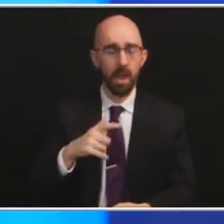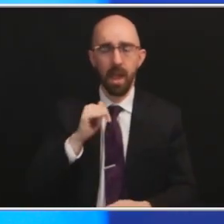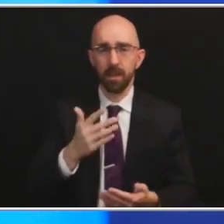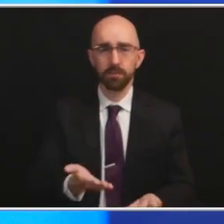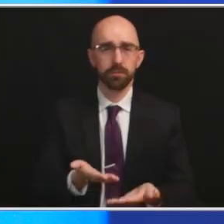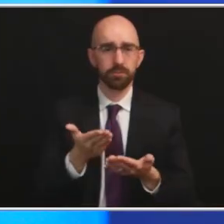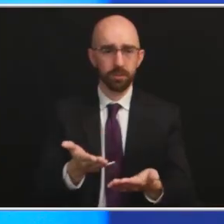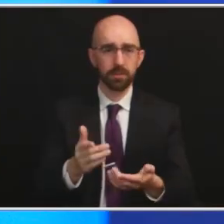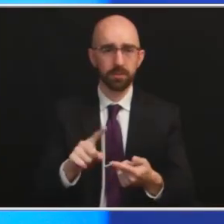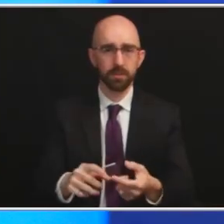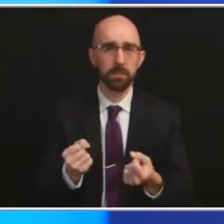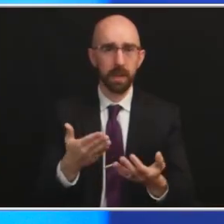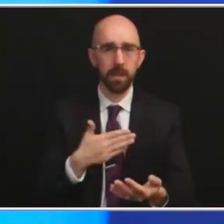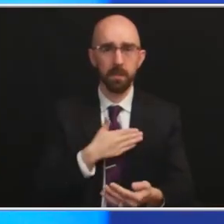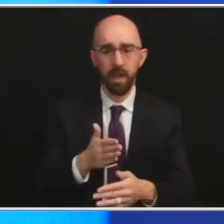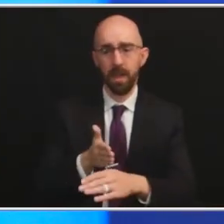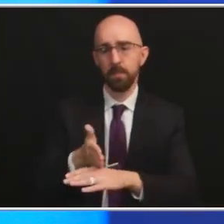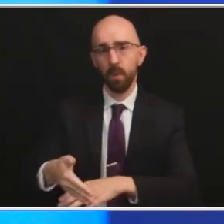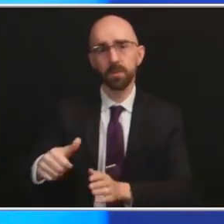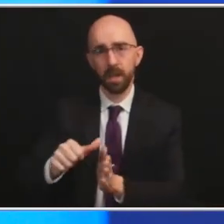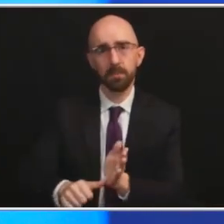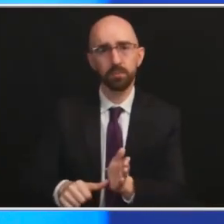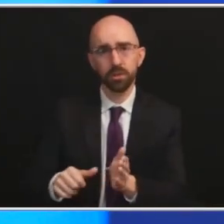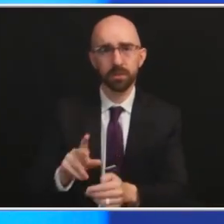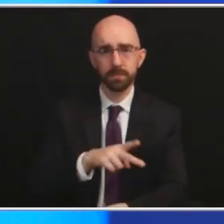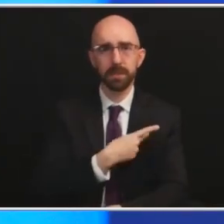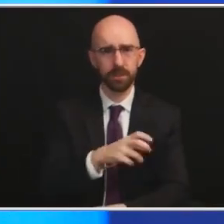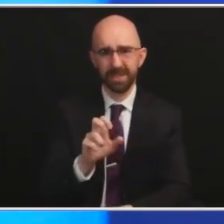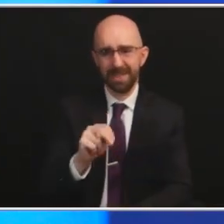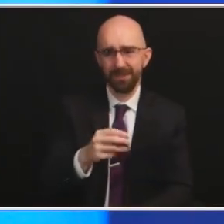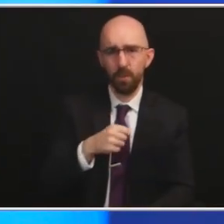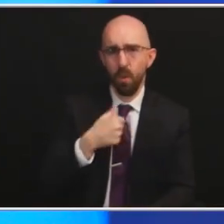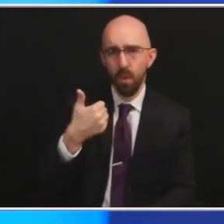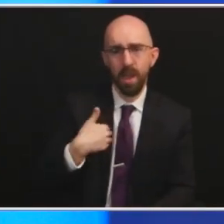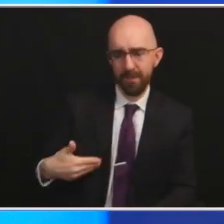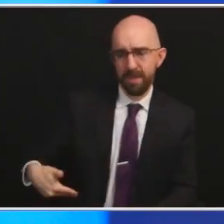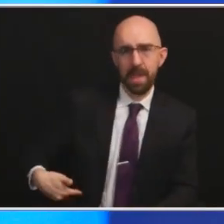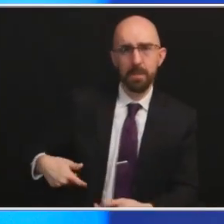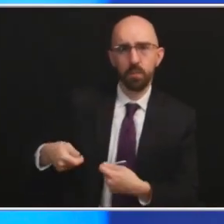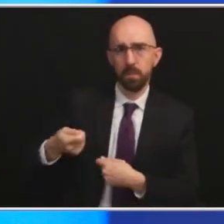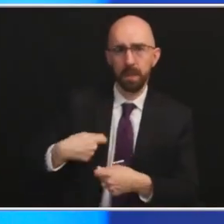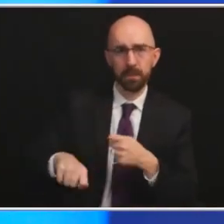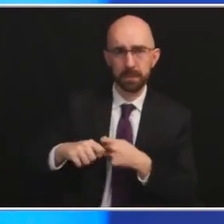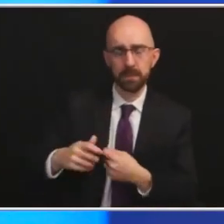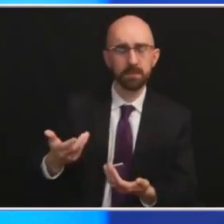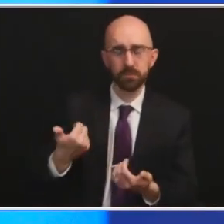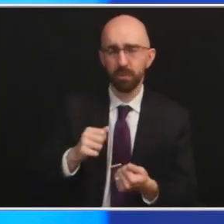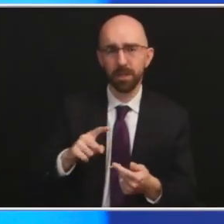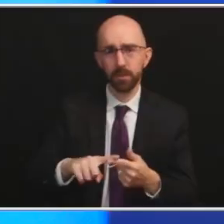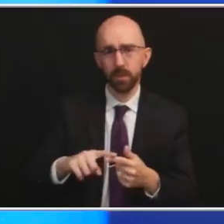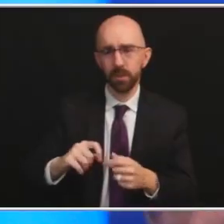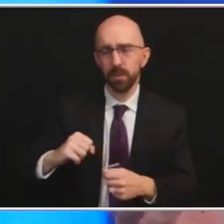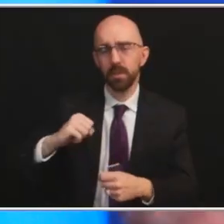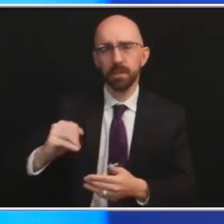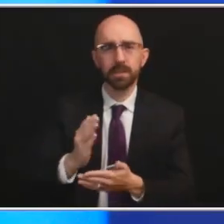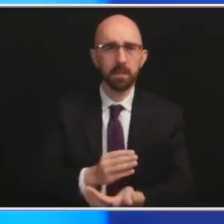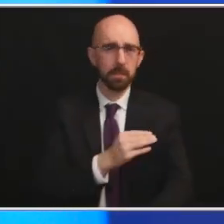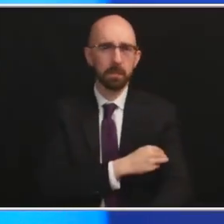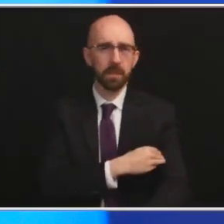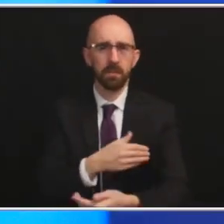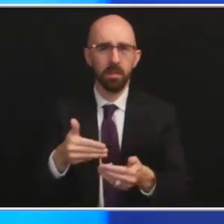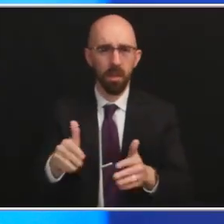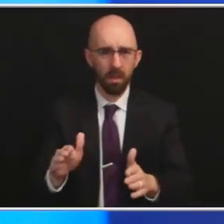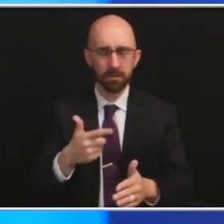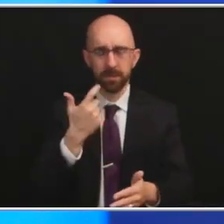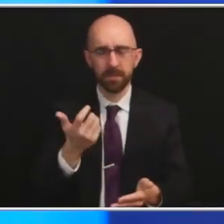of my post-operative patients, even older patients that are having hip replacements and things like that, to try to stave off some of the muscle loss. Because, as